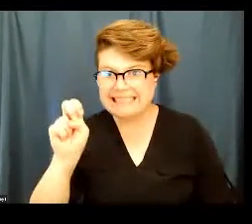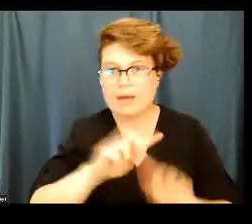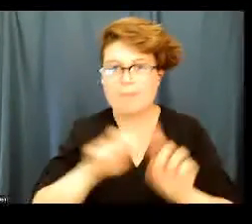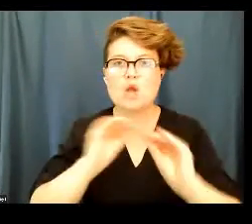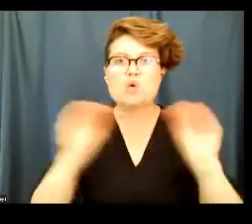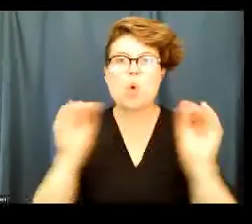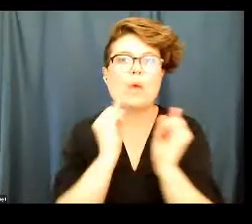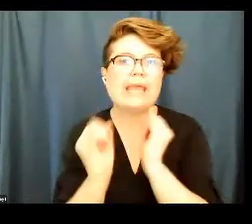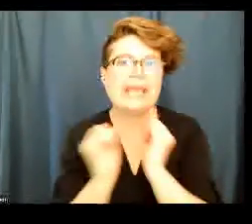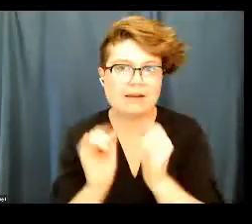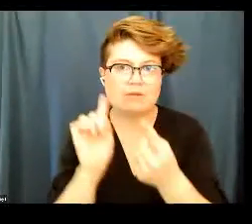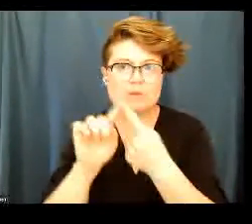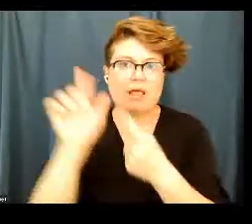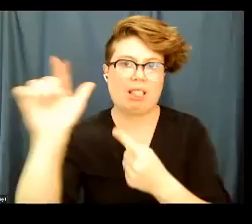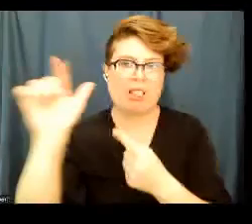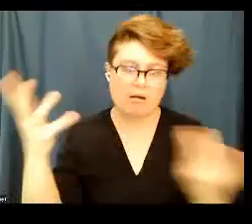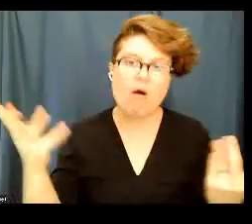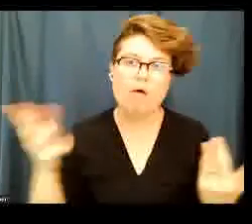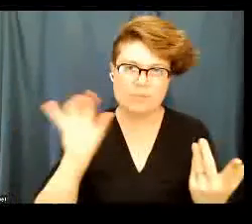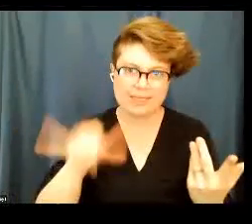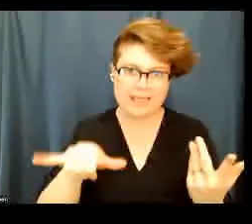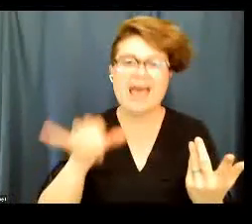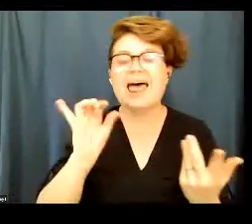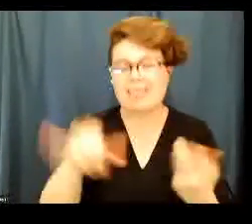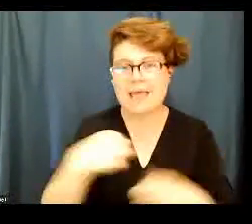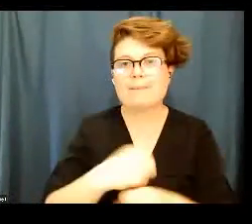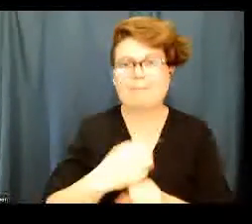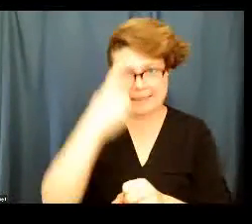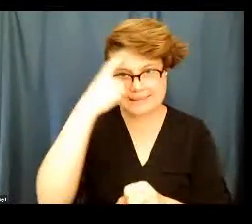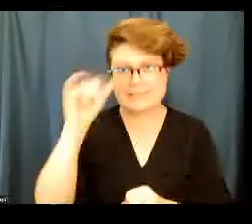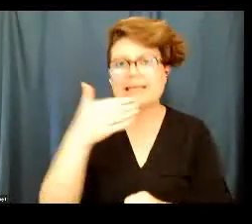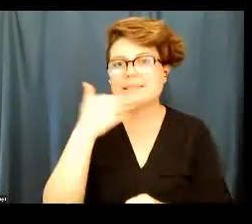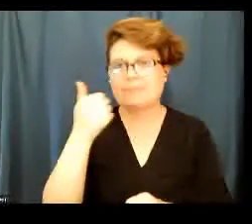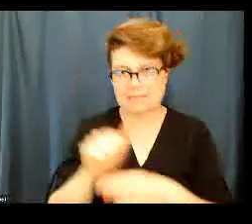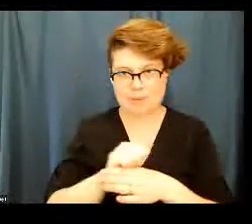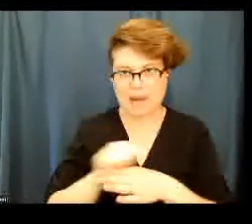interview until later. So yes, that's definitely the best practice.